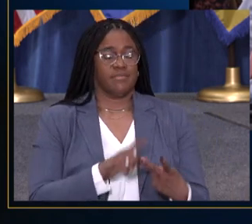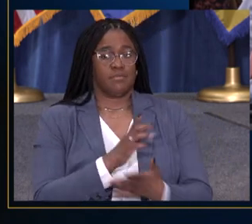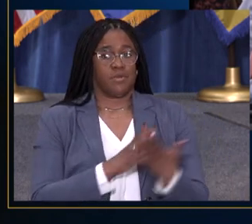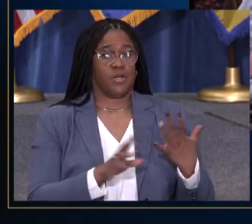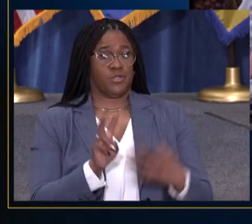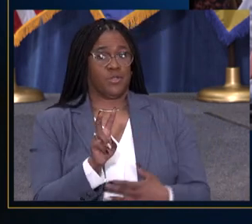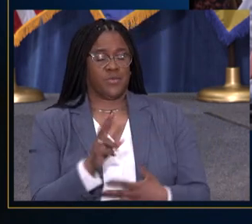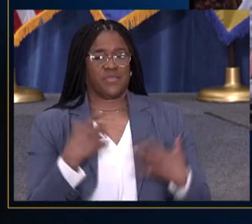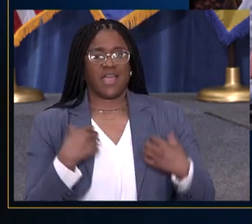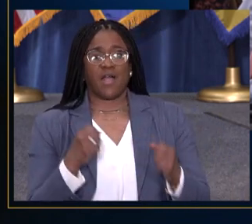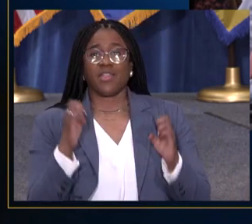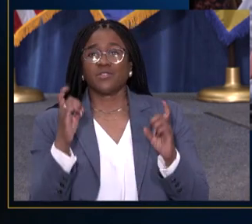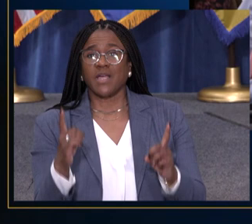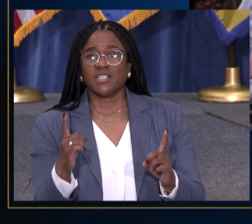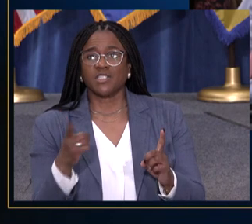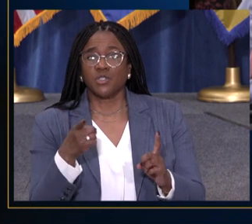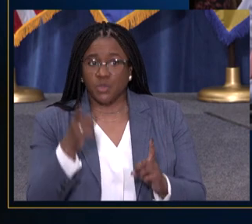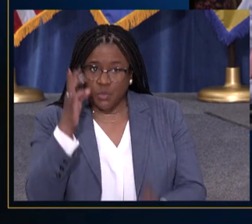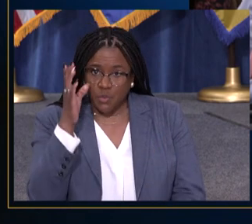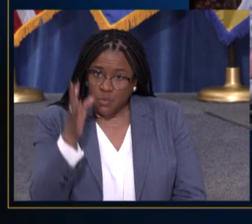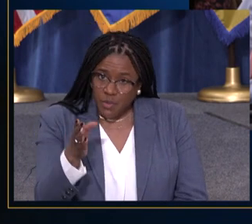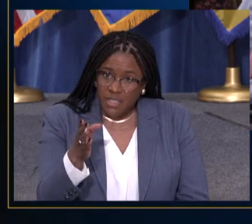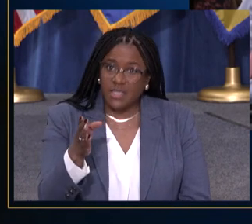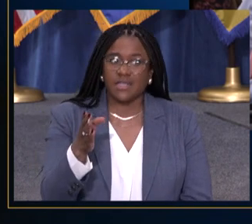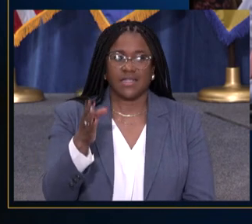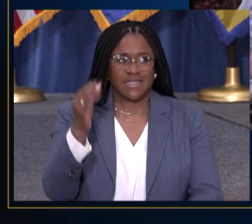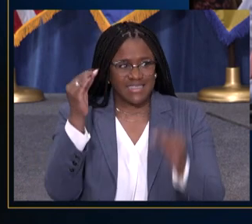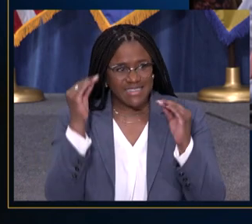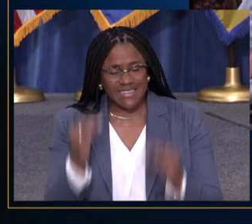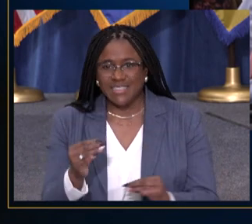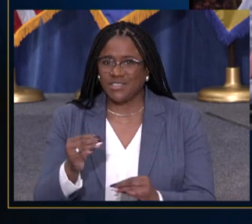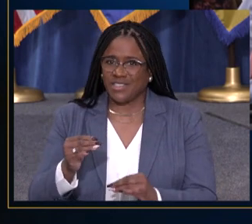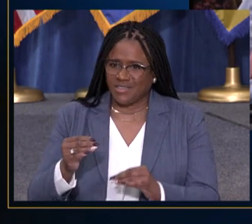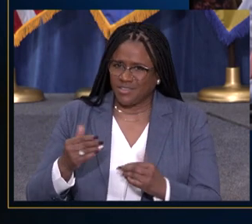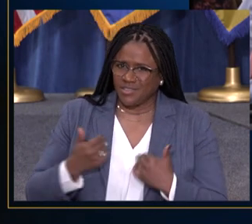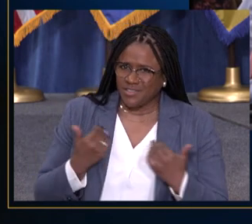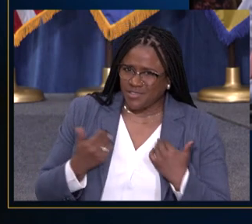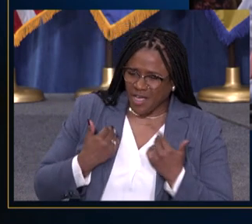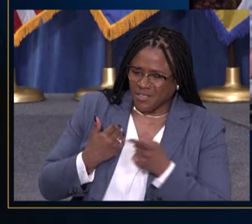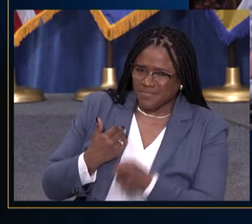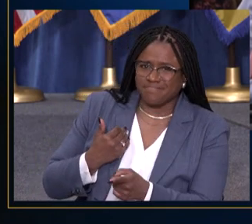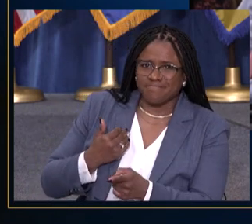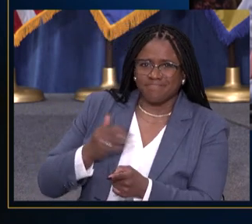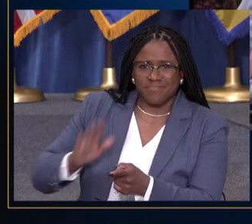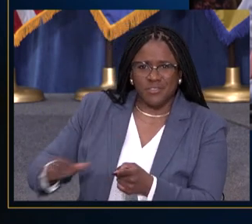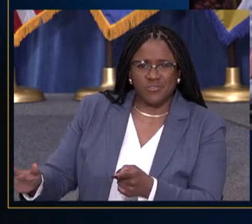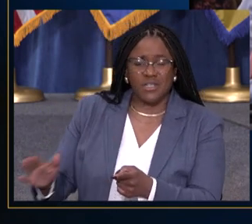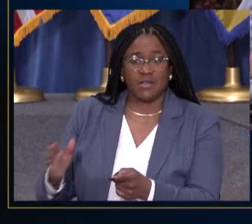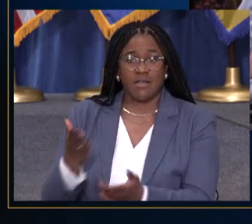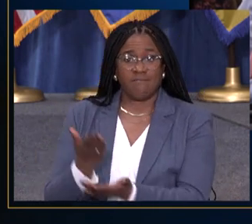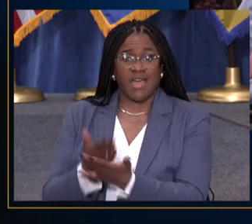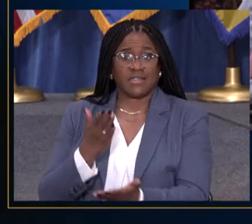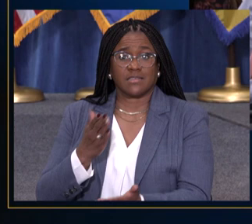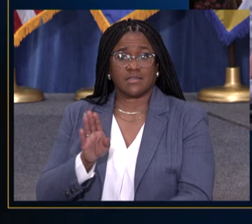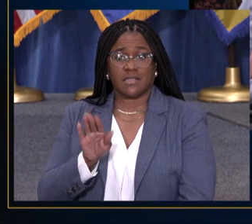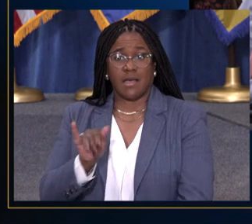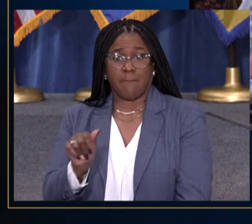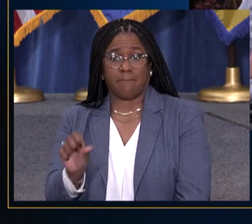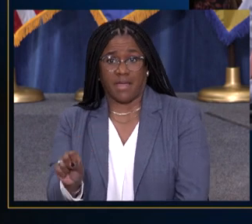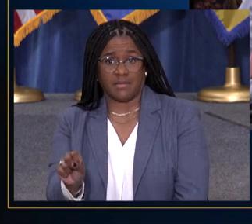health education. You will be teaching them the tools, the facts about biases,